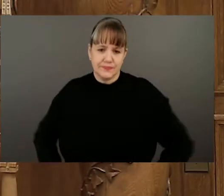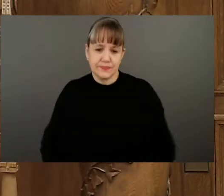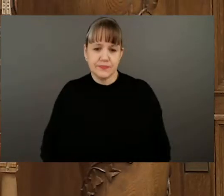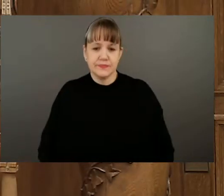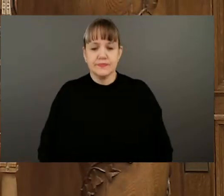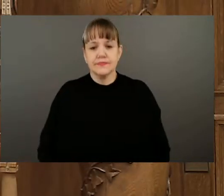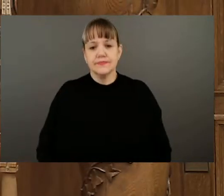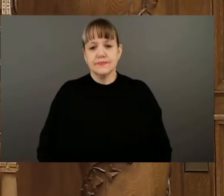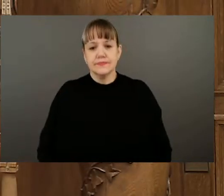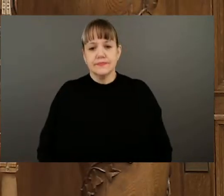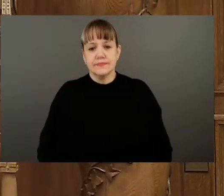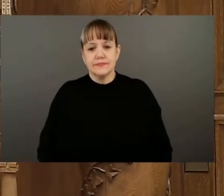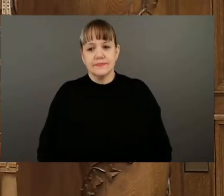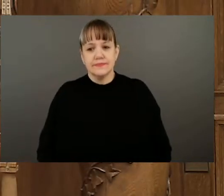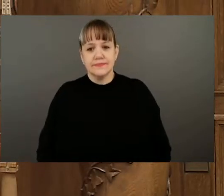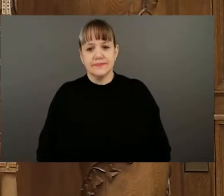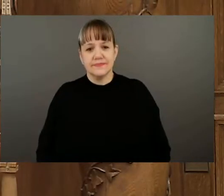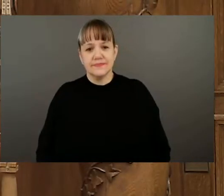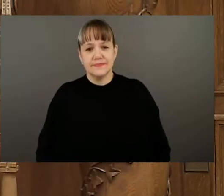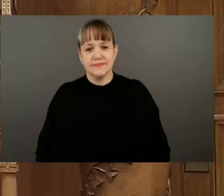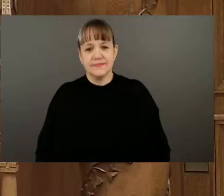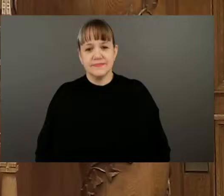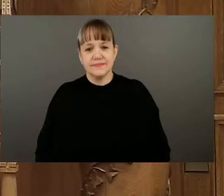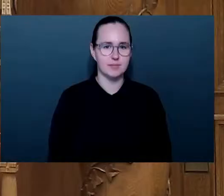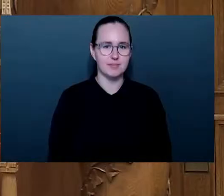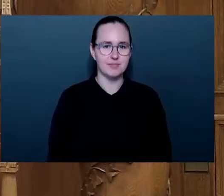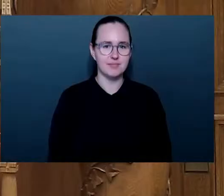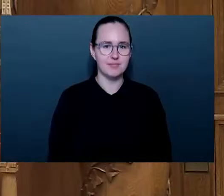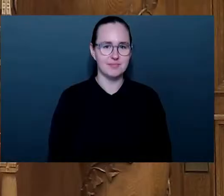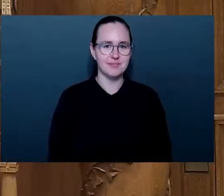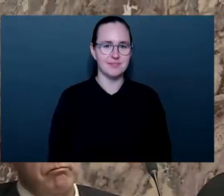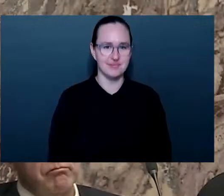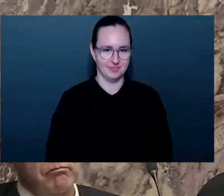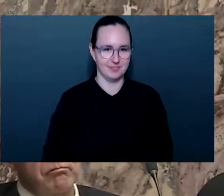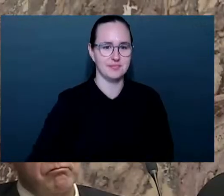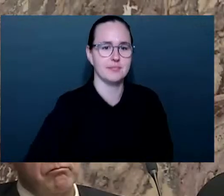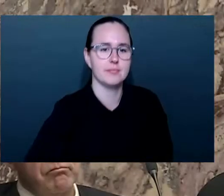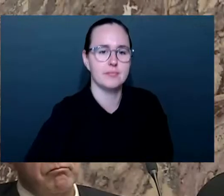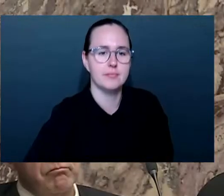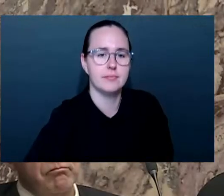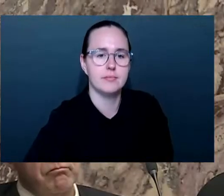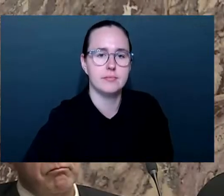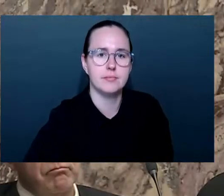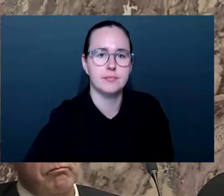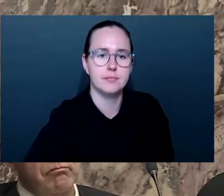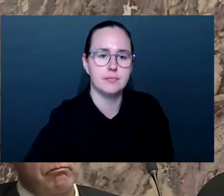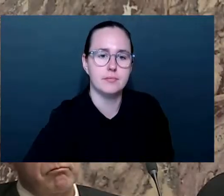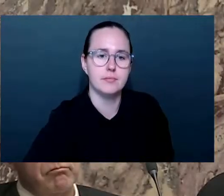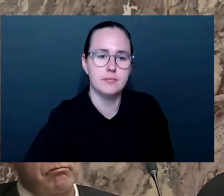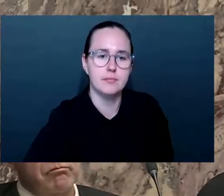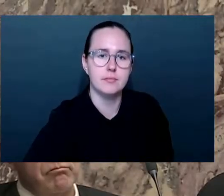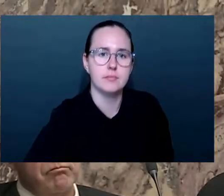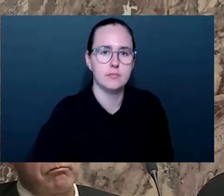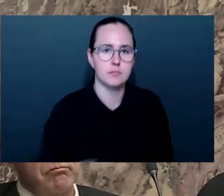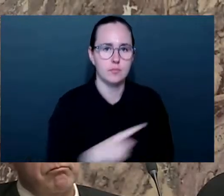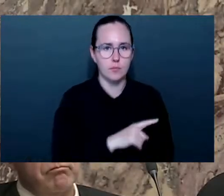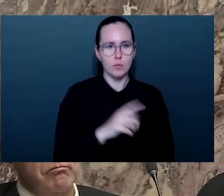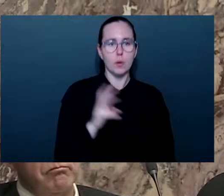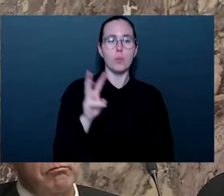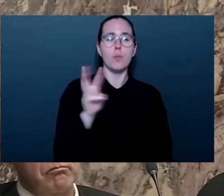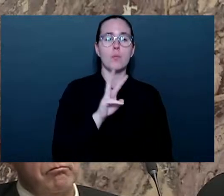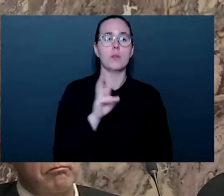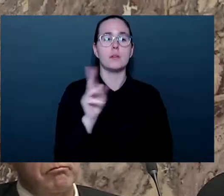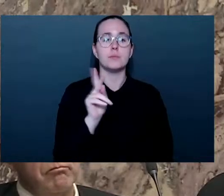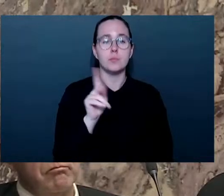Member for West Kelowna Peachland. Thank you, Mr. Speaker. As the president of the BC Nurses Union, Adrian Greer, says,